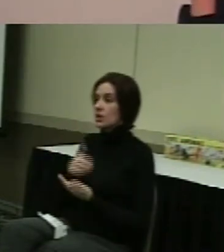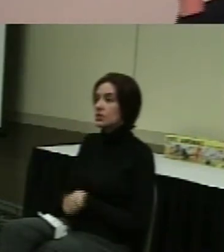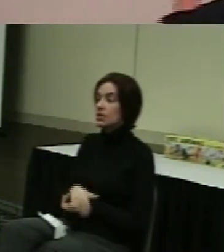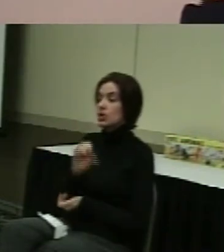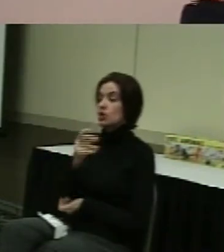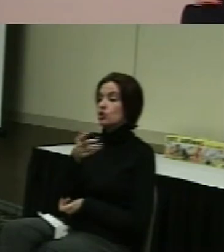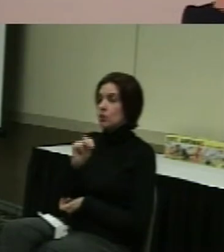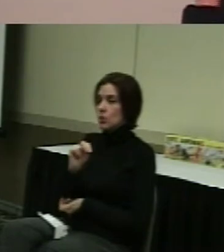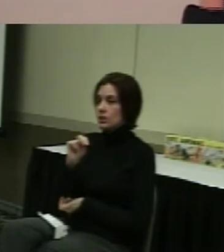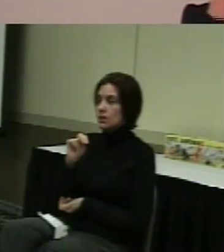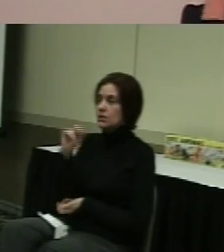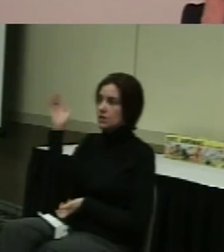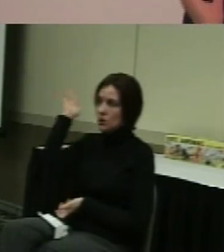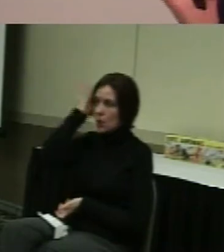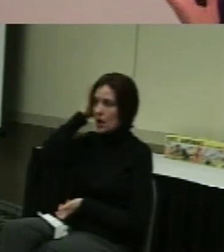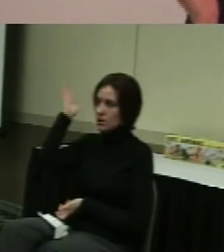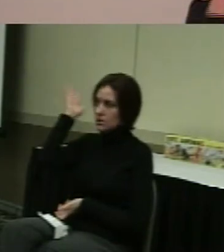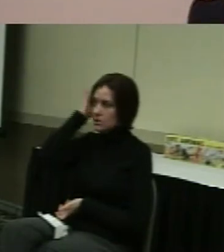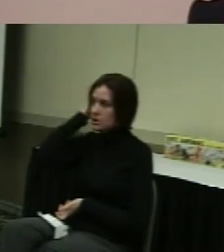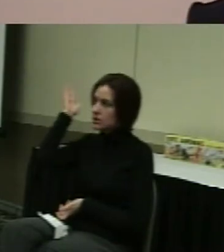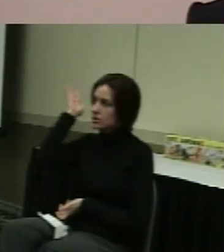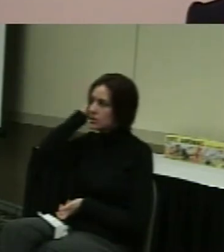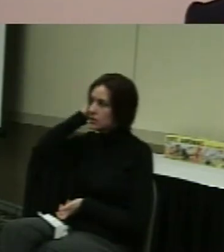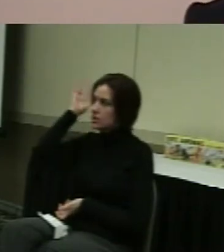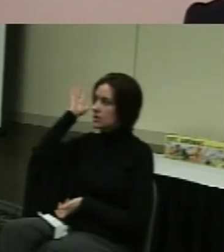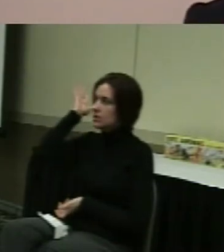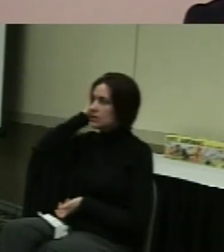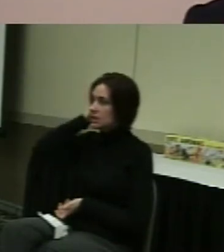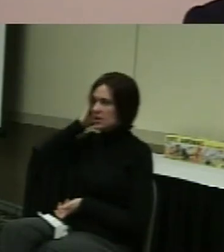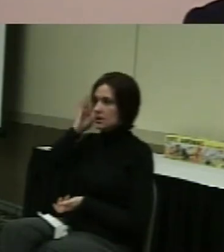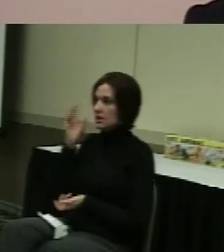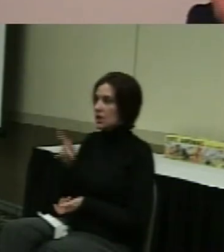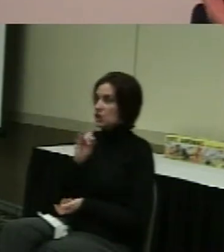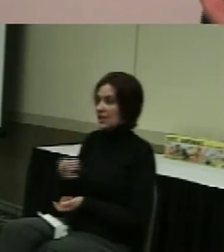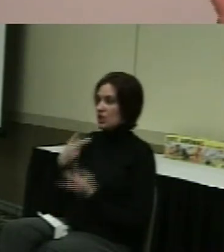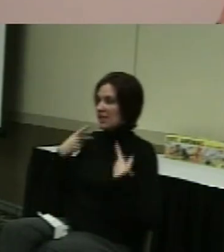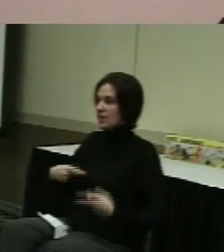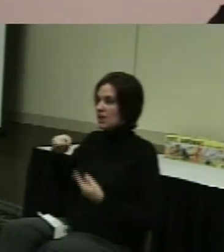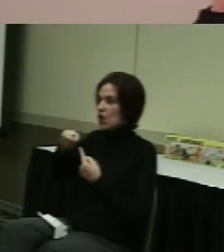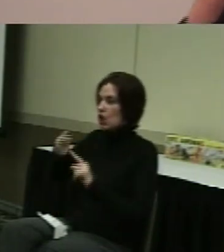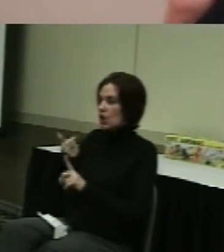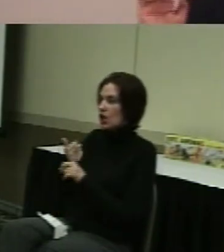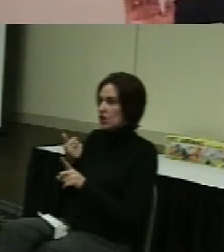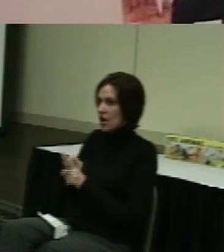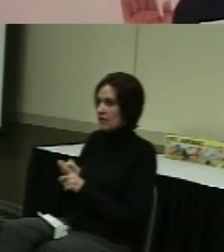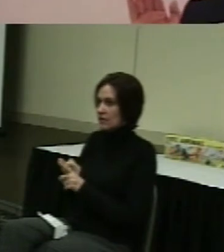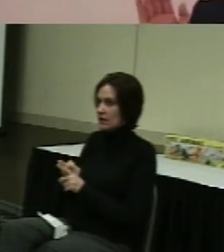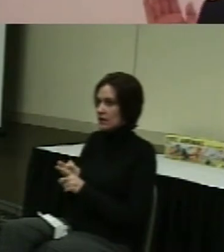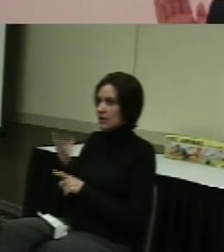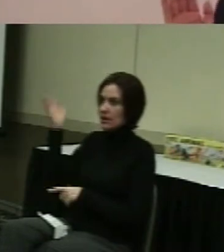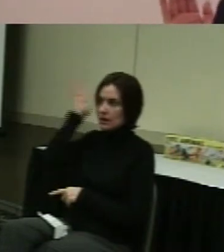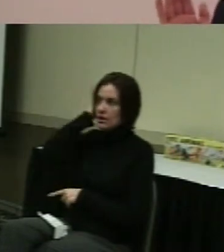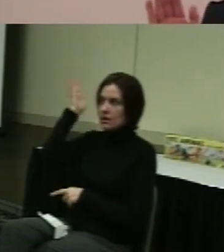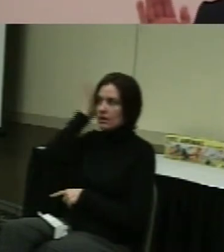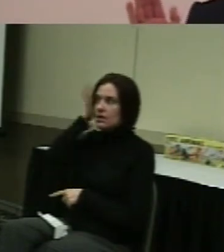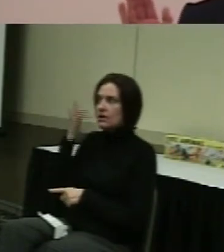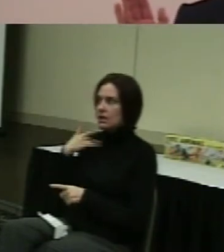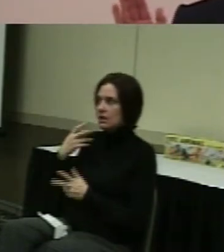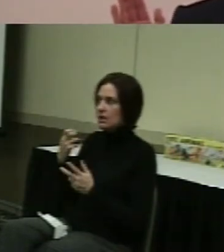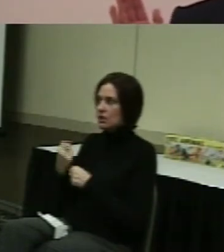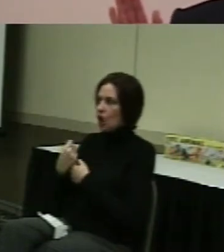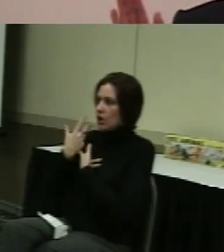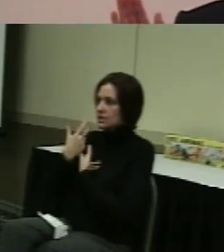ears with her open hands, and she's hurting herself. She's actually causing herself to be injured,